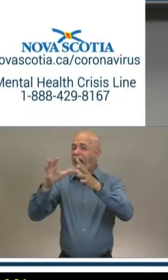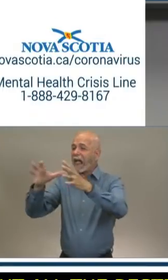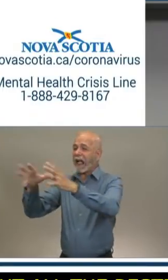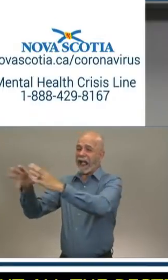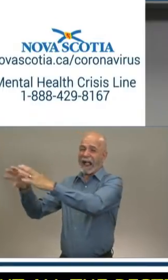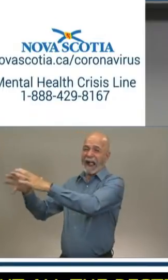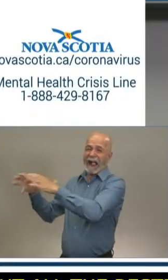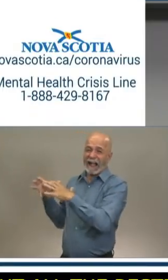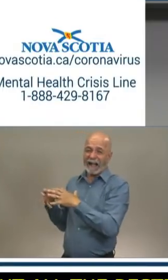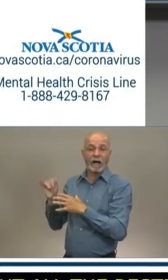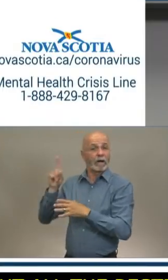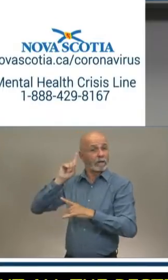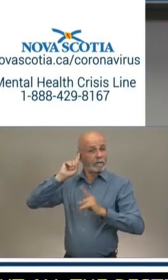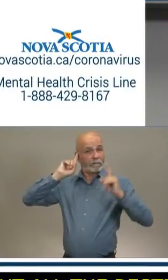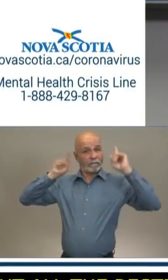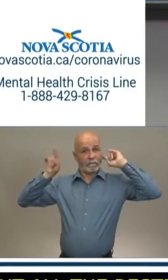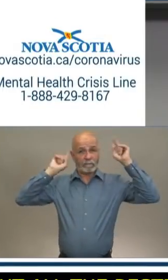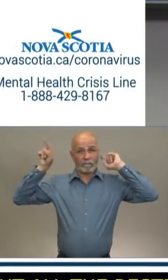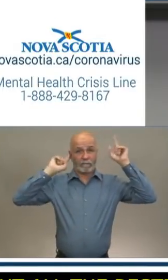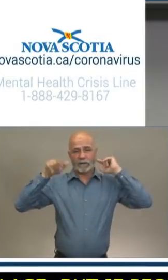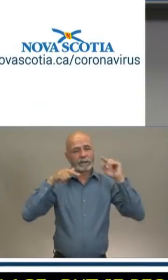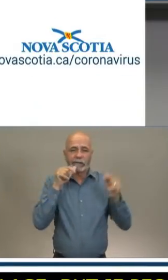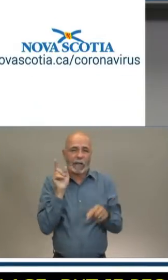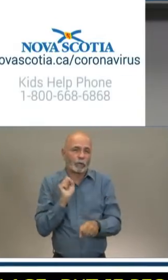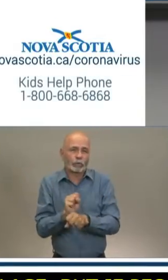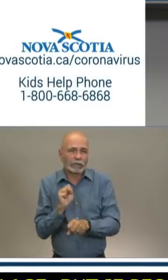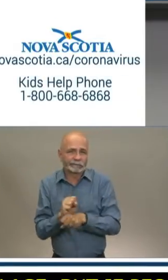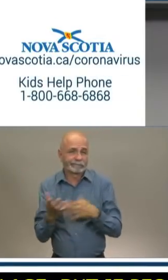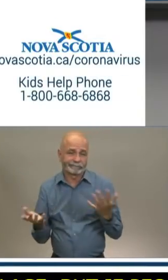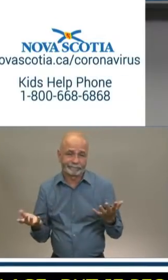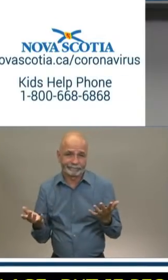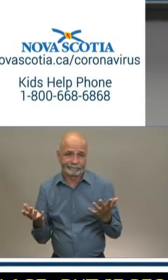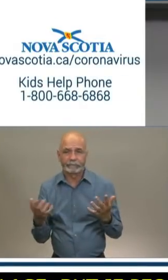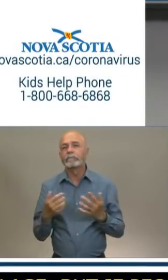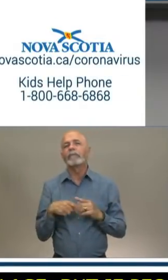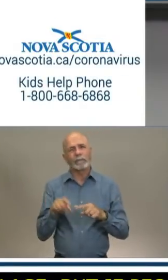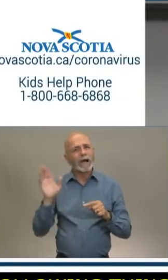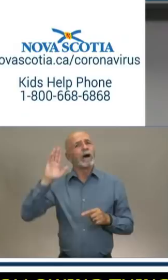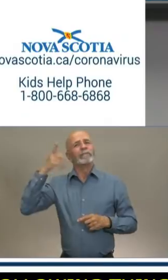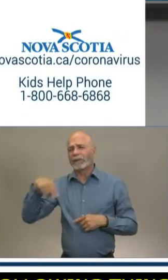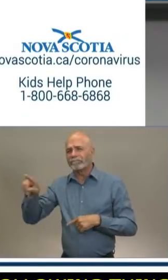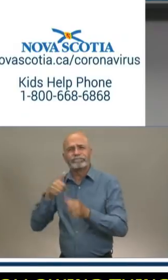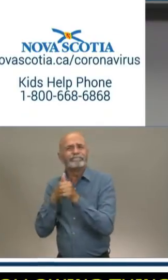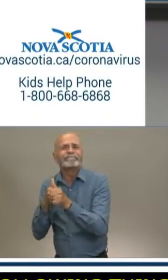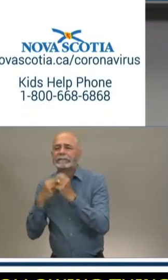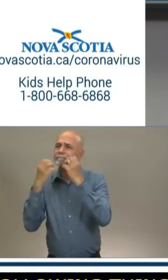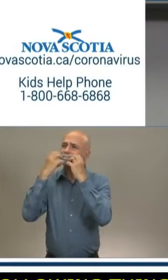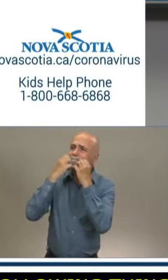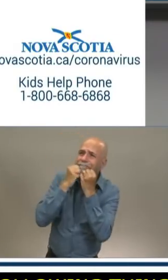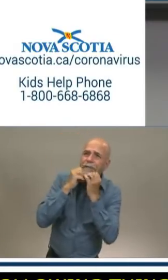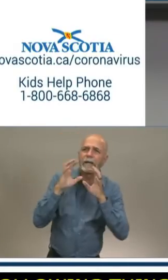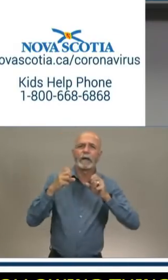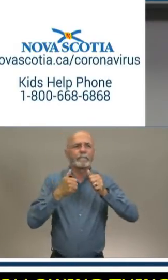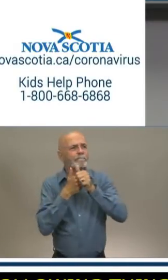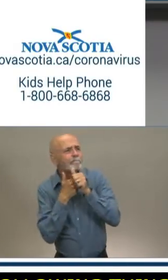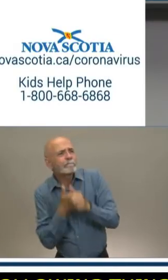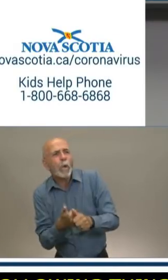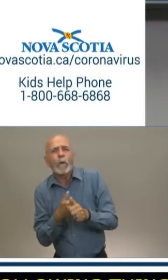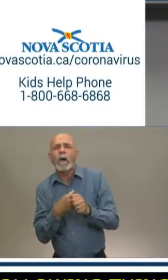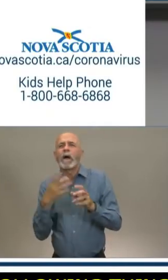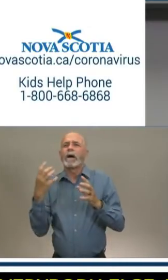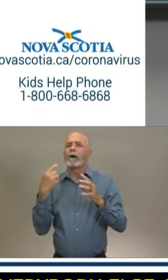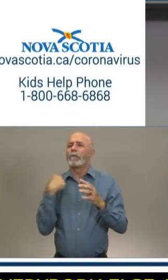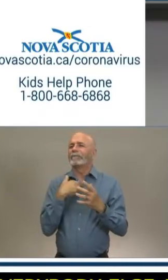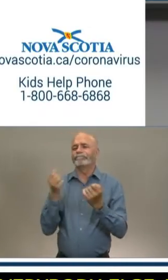it's the right thing to do for everybody else in their community and looking after each other, none of this would work. And so I was troubled by the signs of